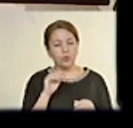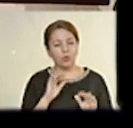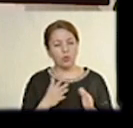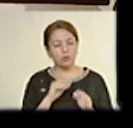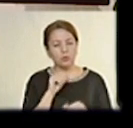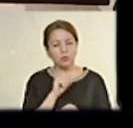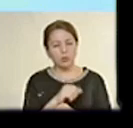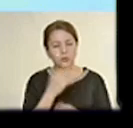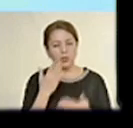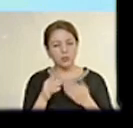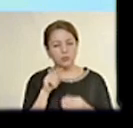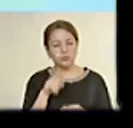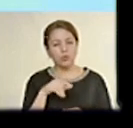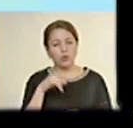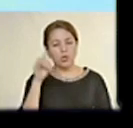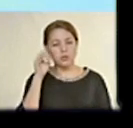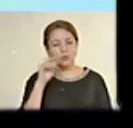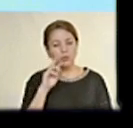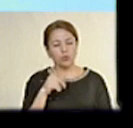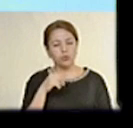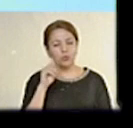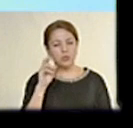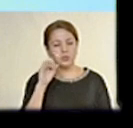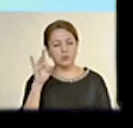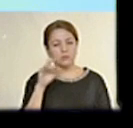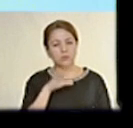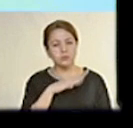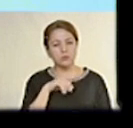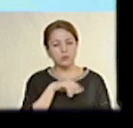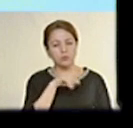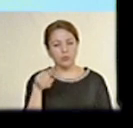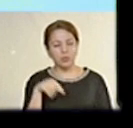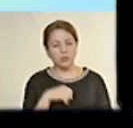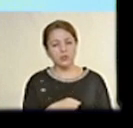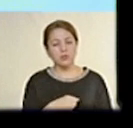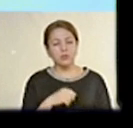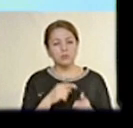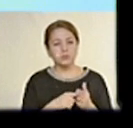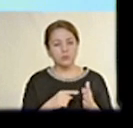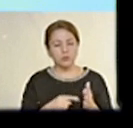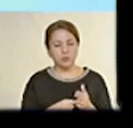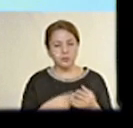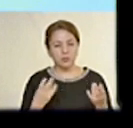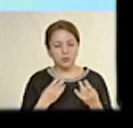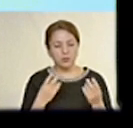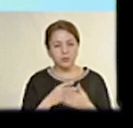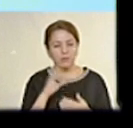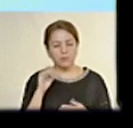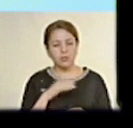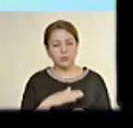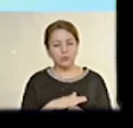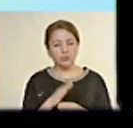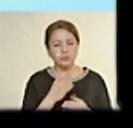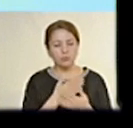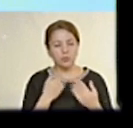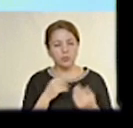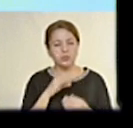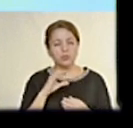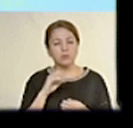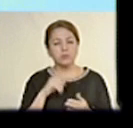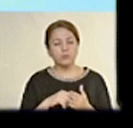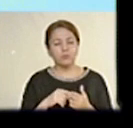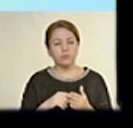Agar u noto'g'ri kasr bo'lsa, ularga bir soni, ya'ni nechiga bo'layotgan bo'lsangiz, to'liqsiz bo'lma nechiga teng